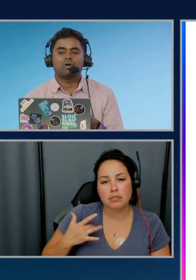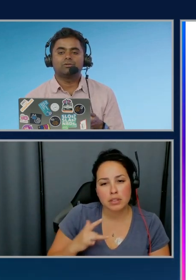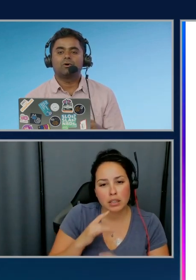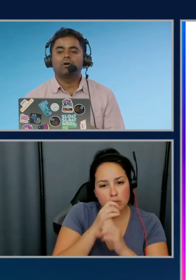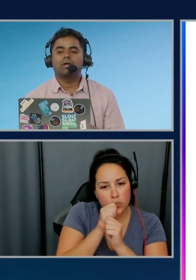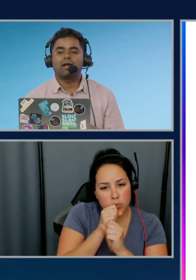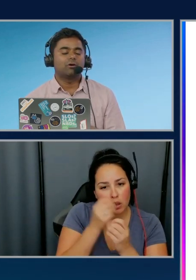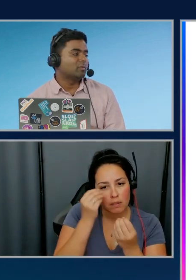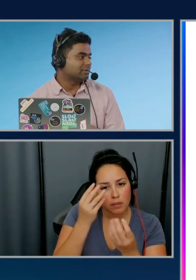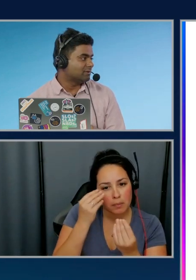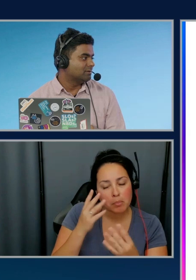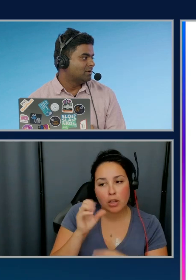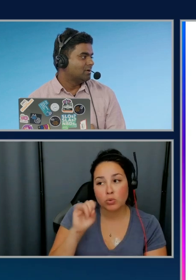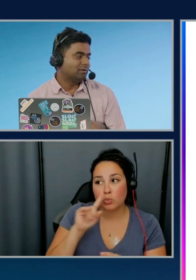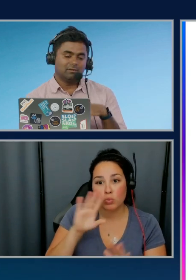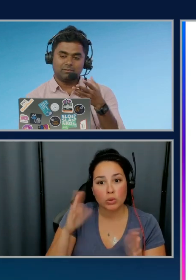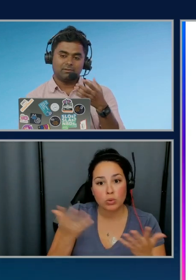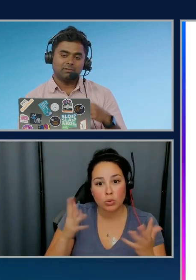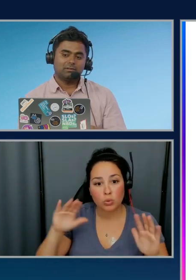introduced a module called anonymizer.